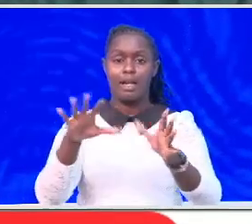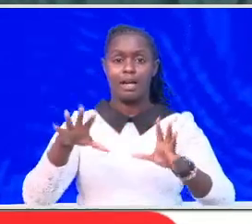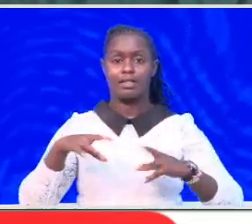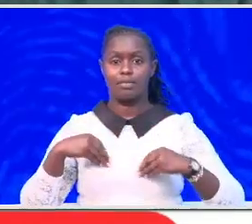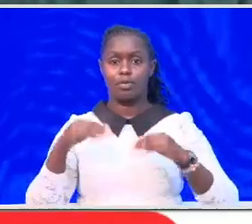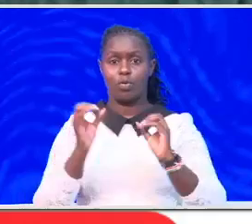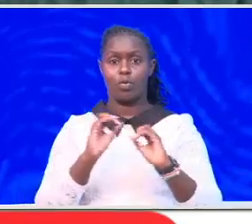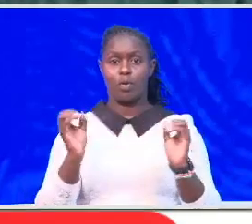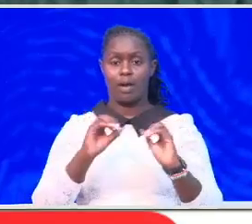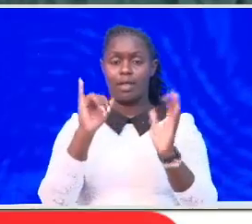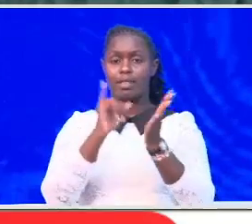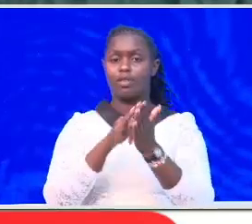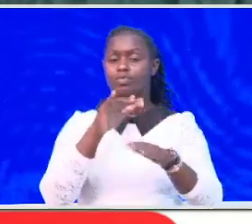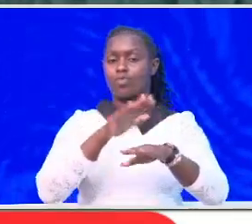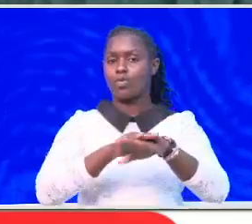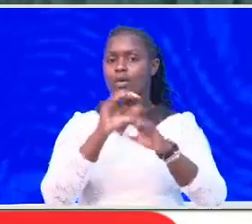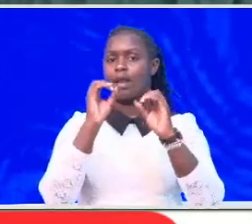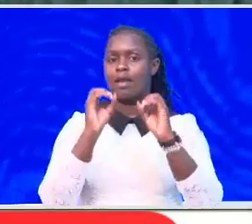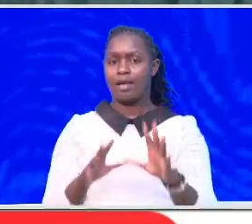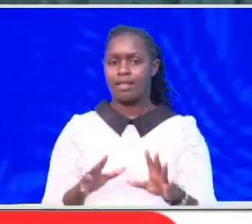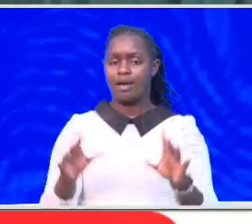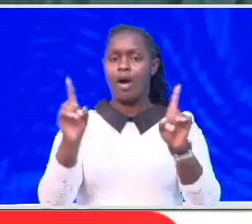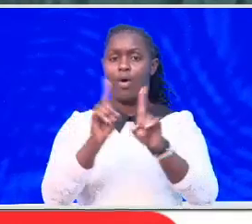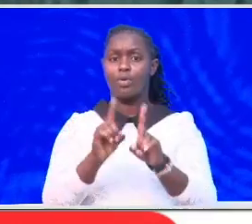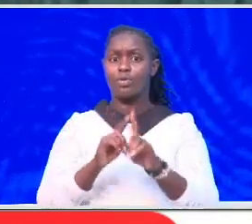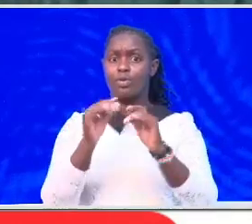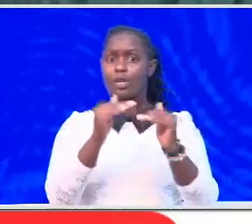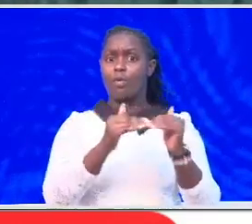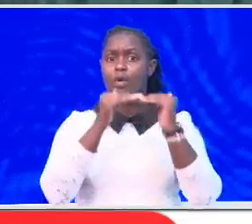It is unpatriotic, it is undemocratic,